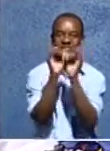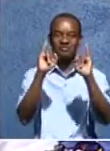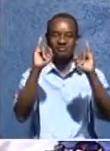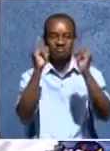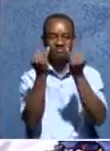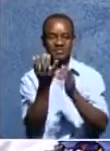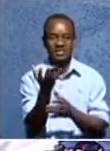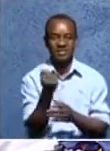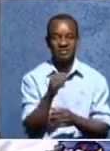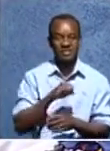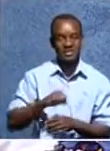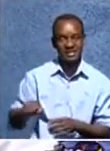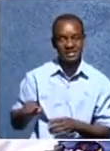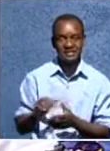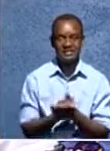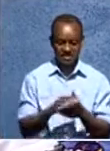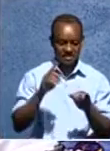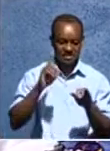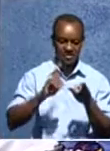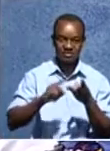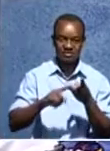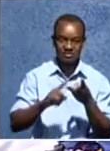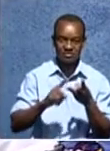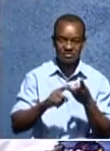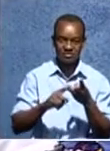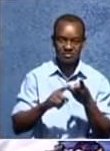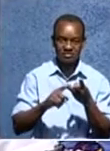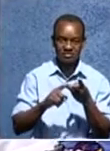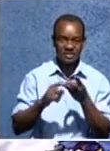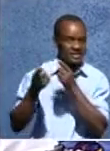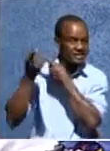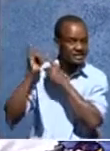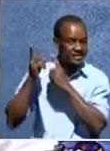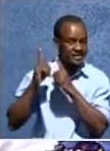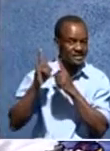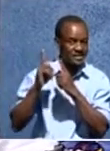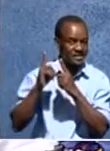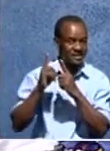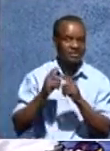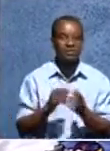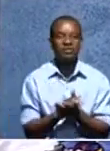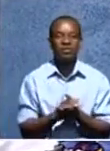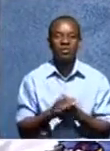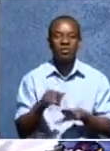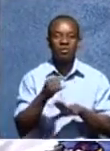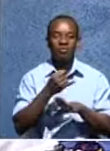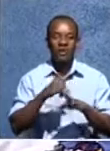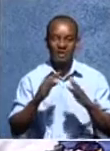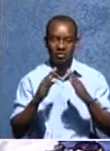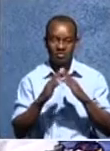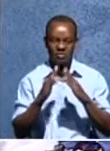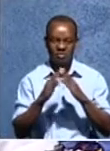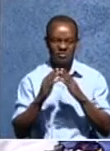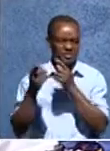And then you have what used to be called homelands or communal areas, yes, which were named after